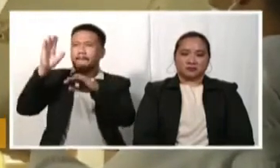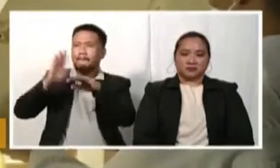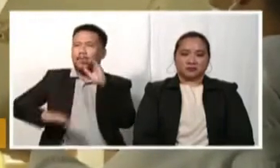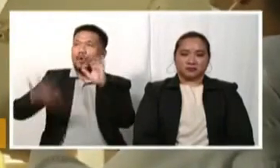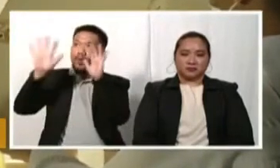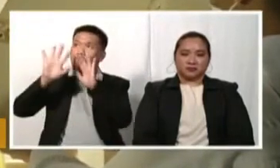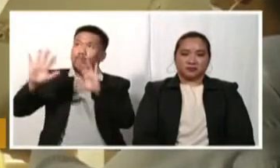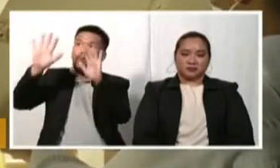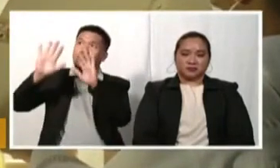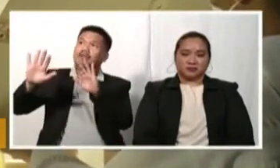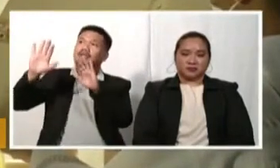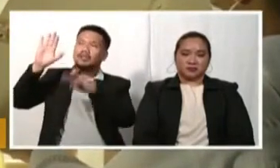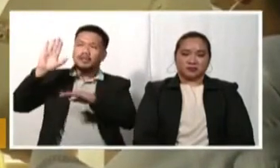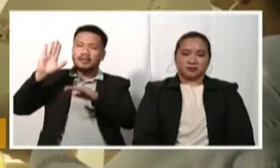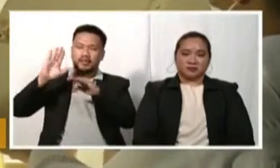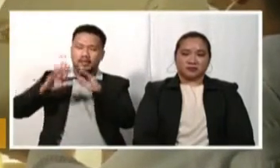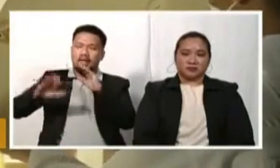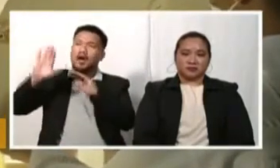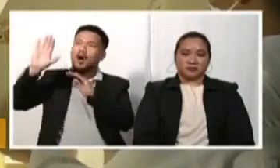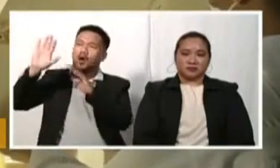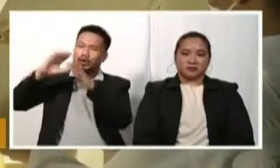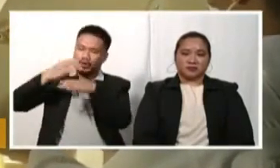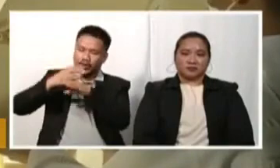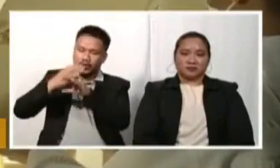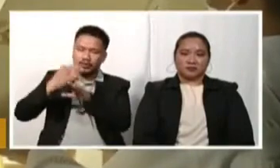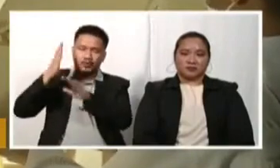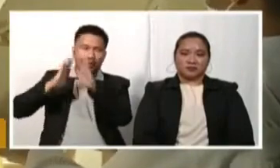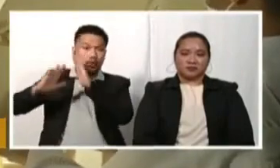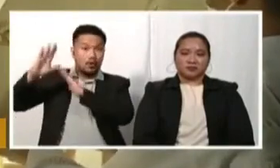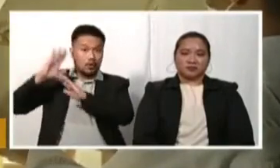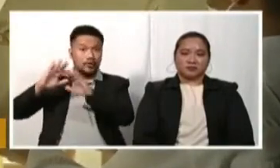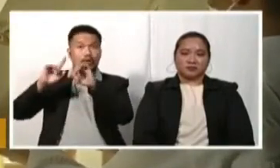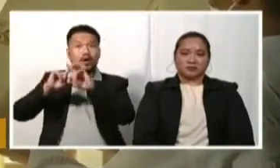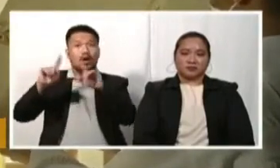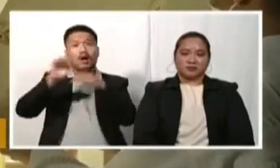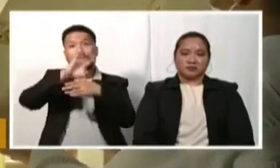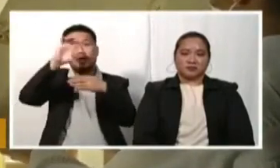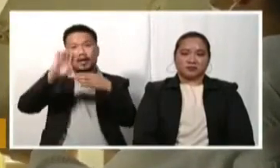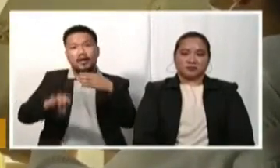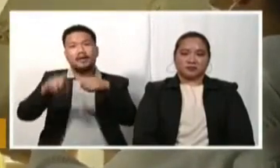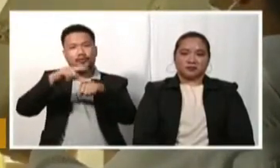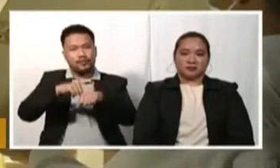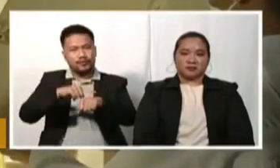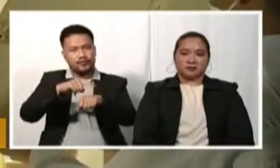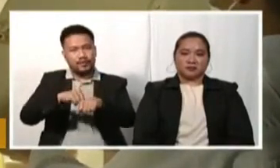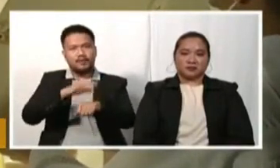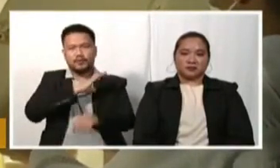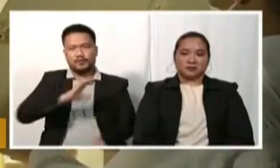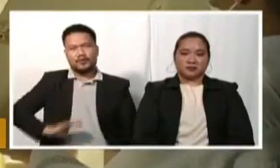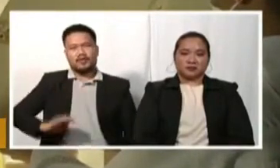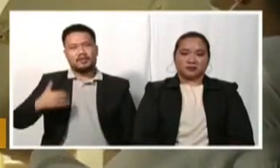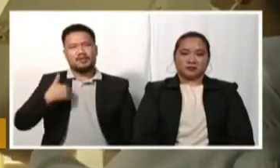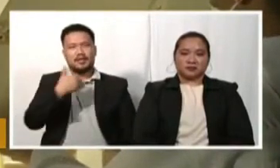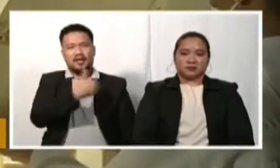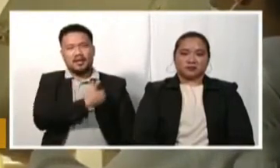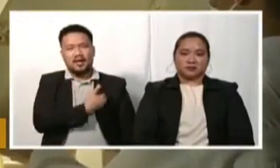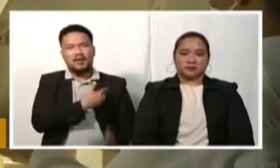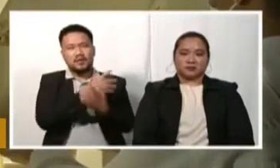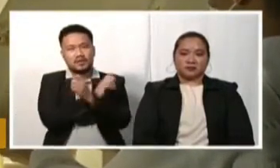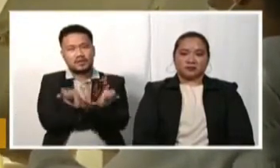creation in the beginning, except that at the end of the ages, Christ our